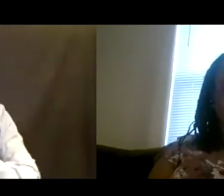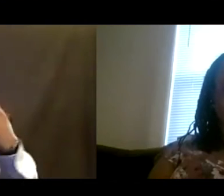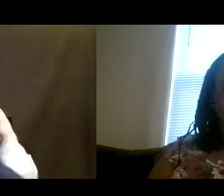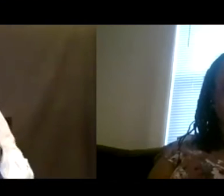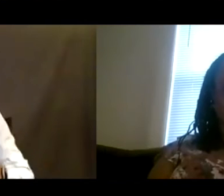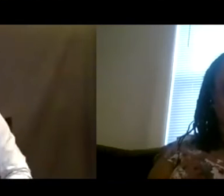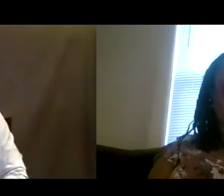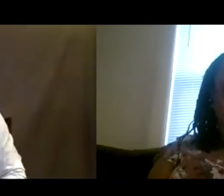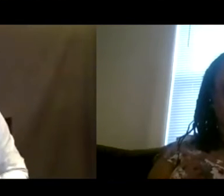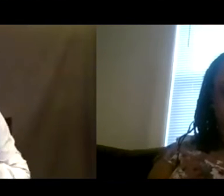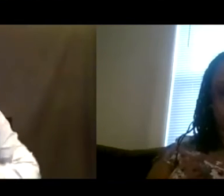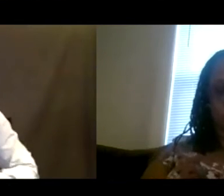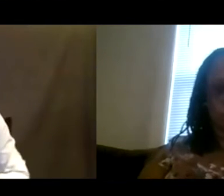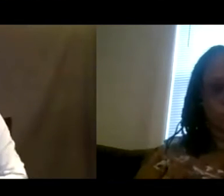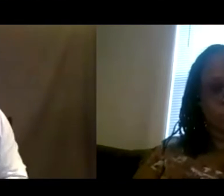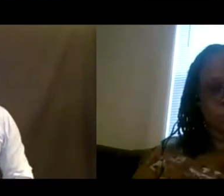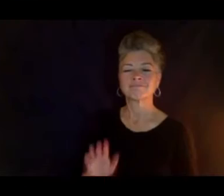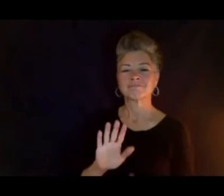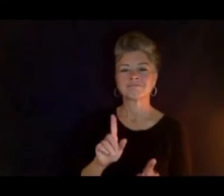honest place.